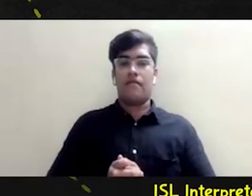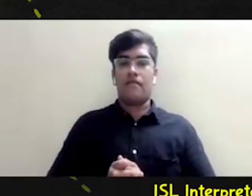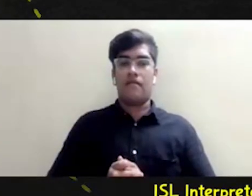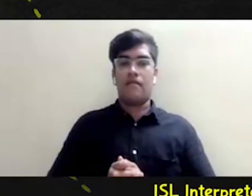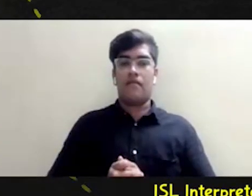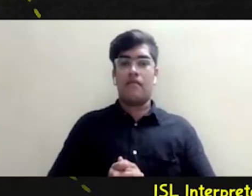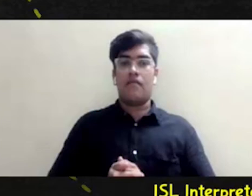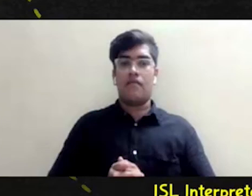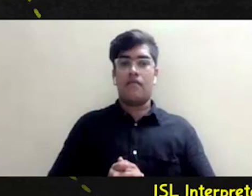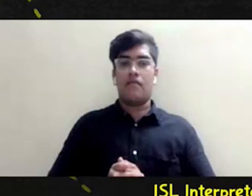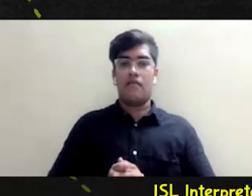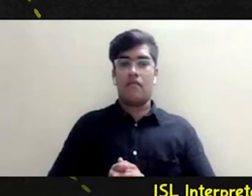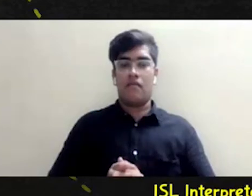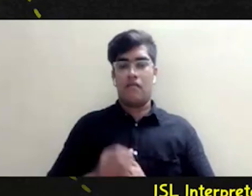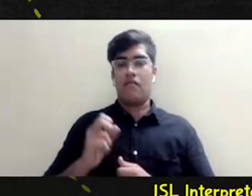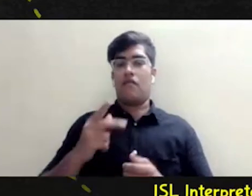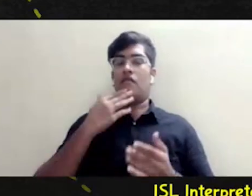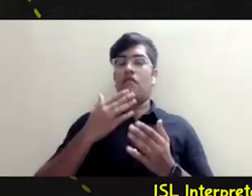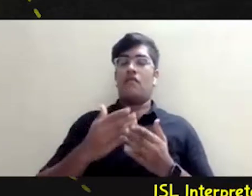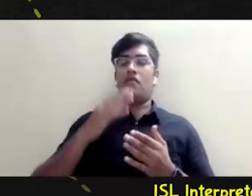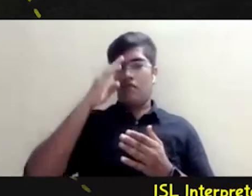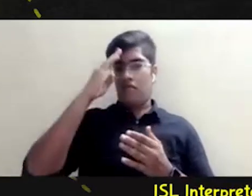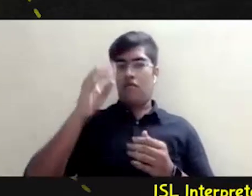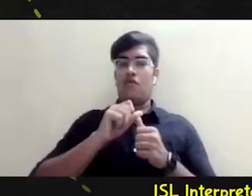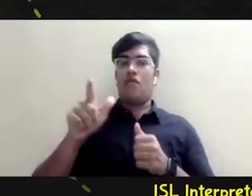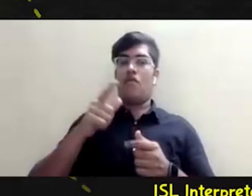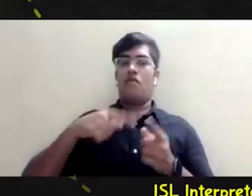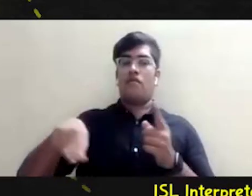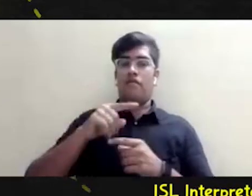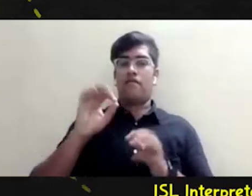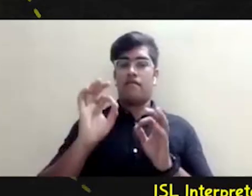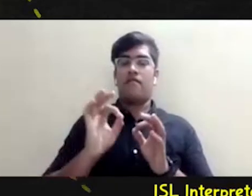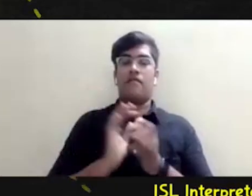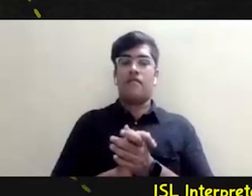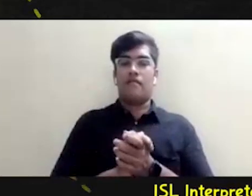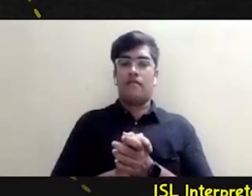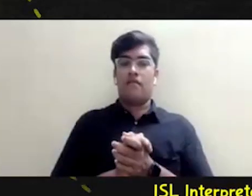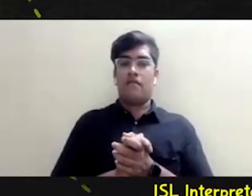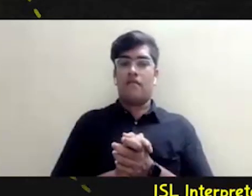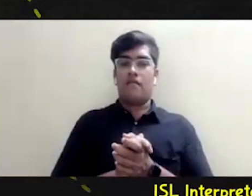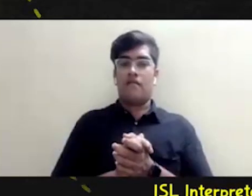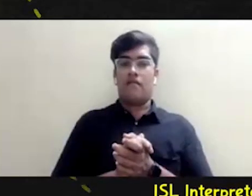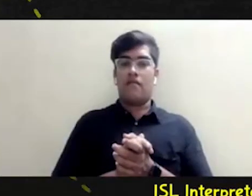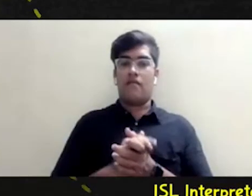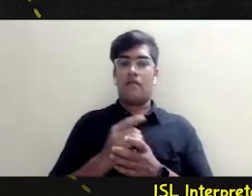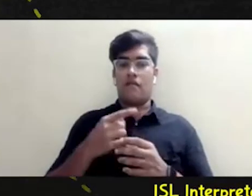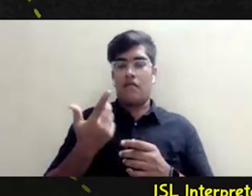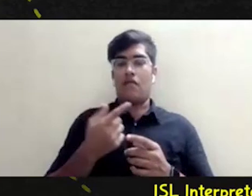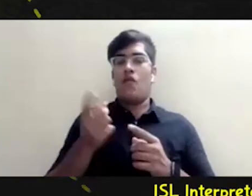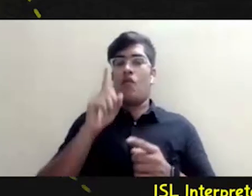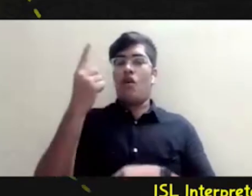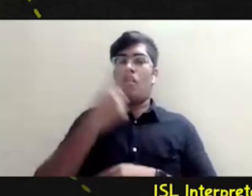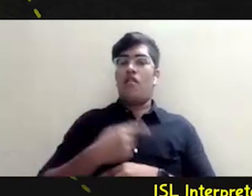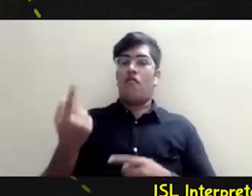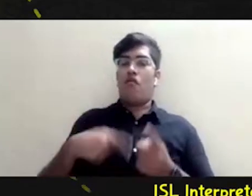Jai Bhim, Zindabad, Satrangi Salam, Johar, all kind of greetings, so that we are able to one day come